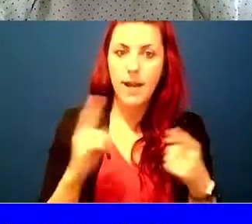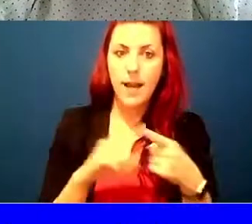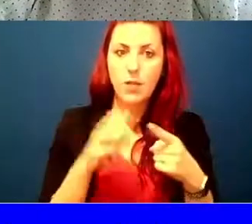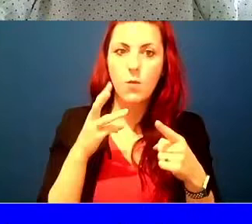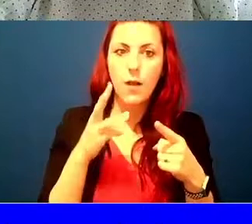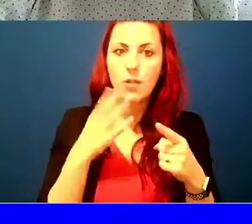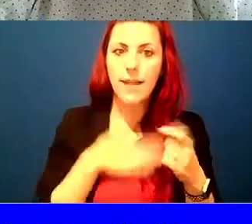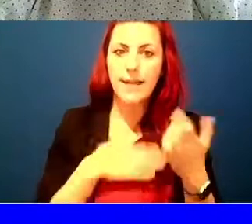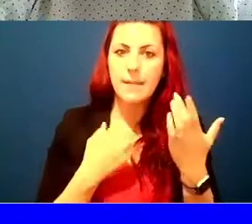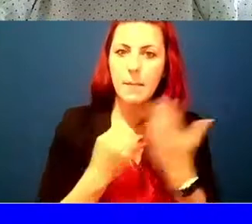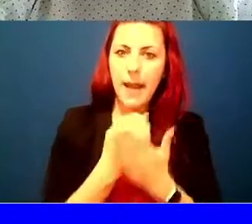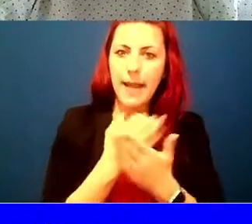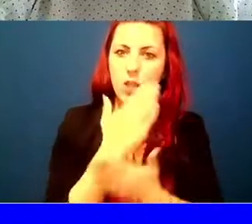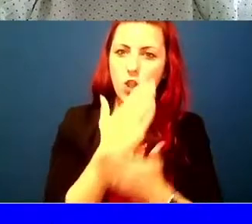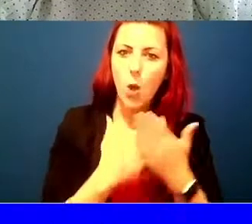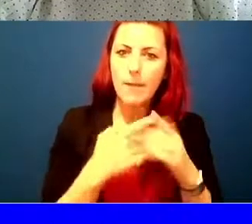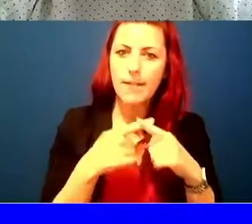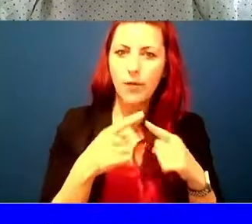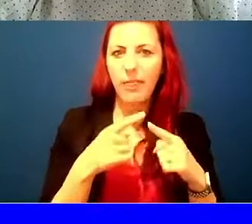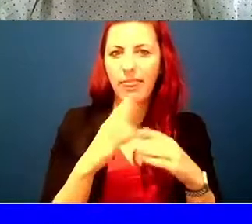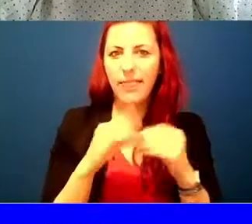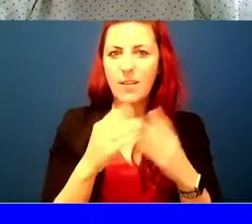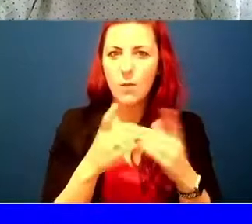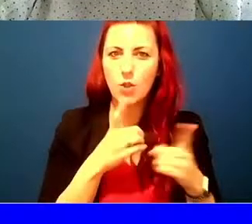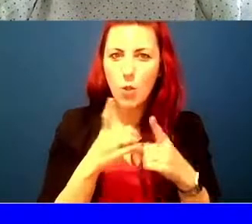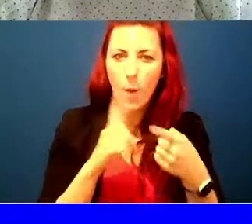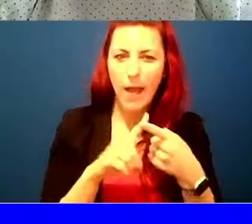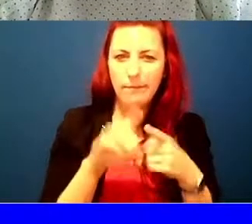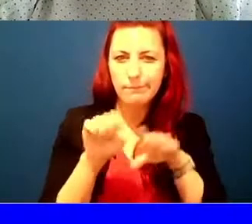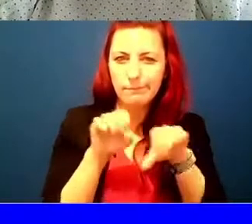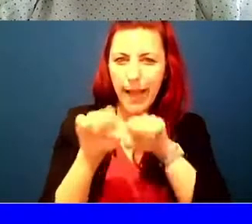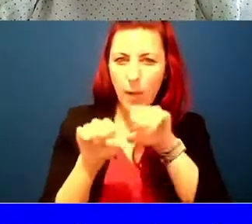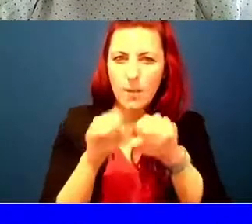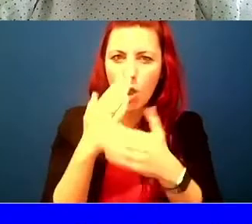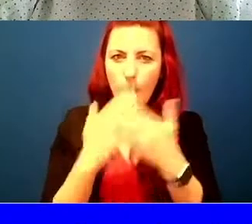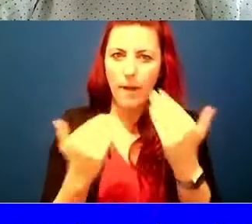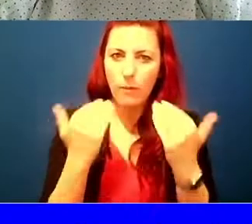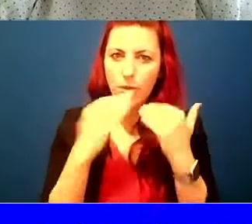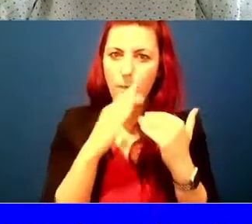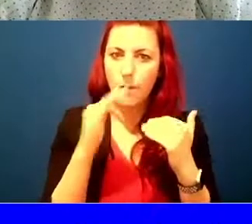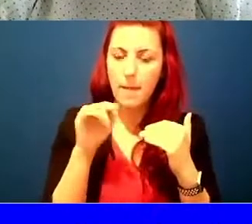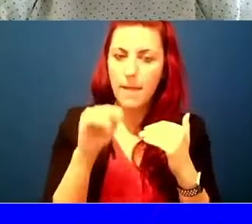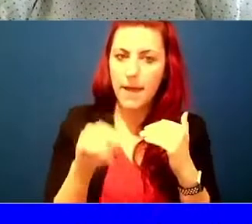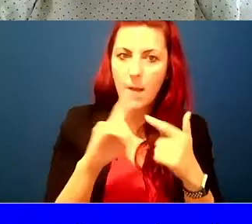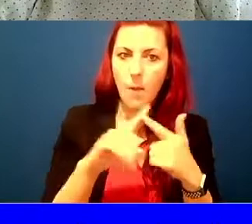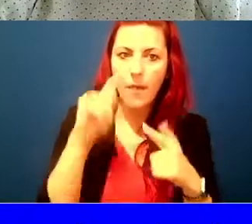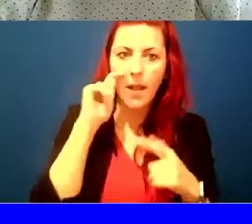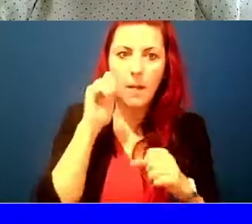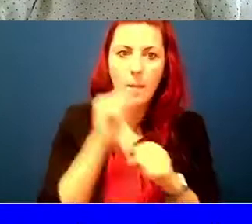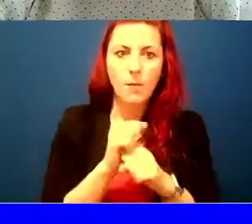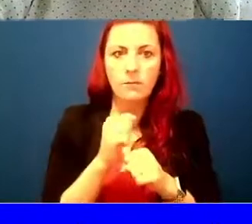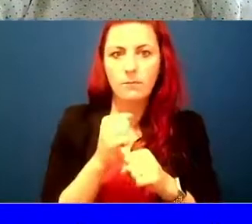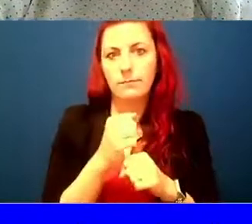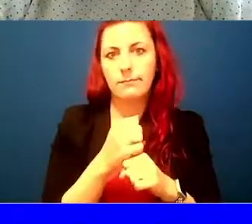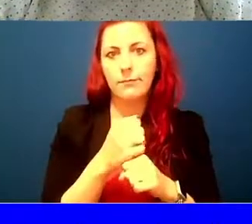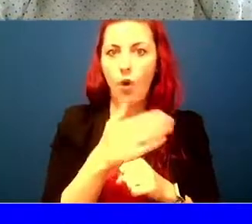of the cases that we've worked on and maybe draw some pieces out from that that are worth thinking about for all the people here today. So you could just